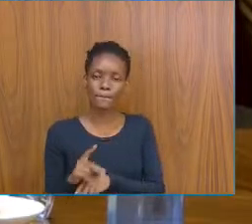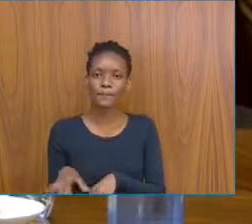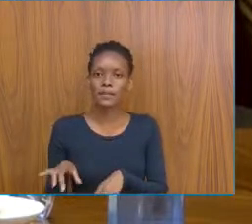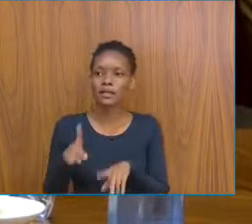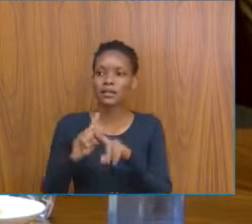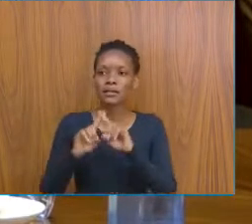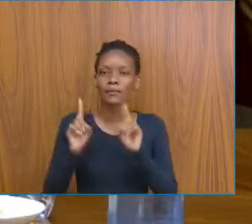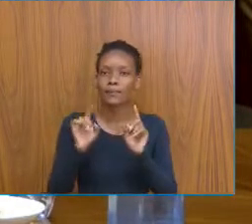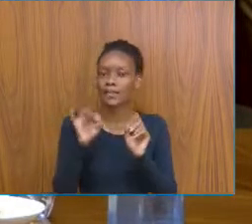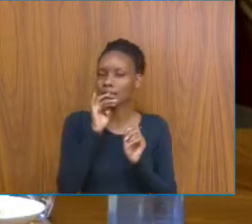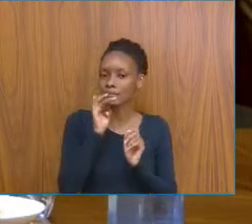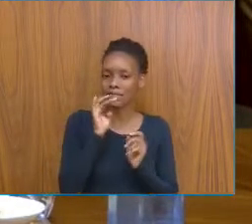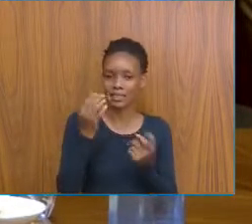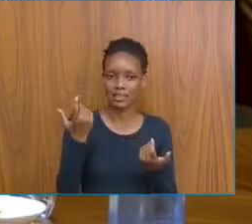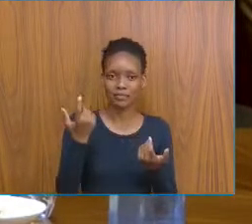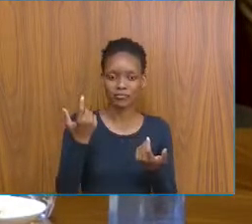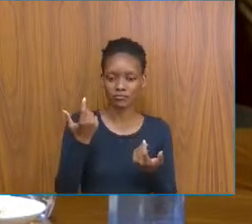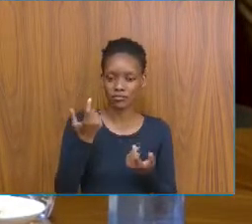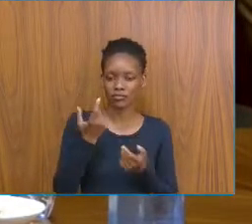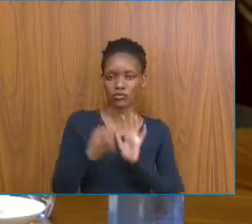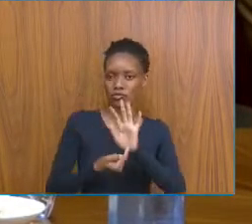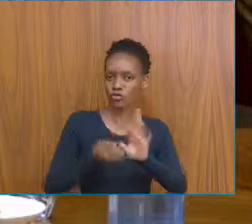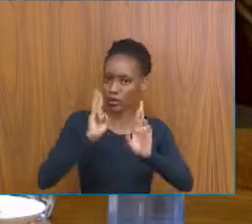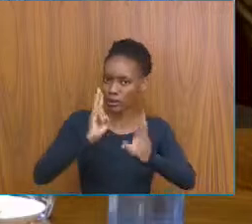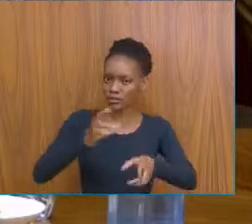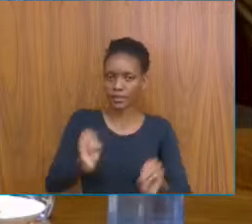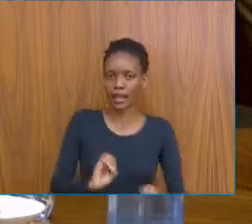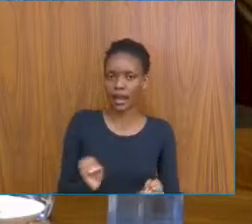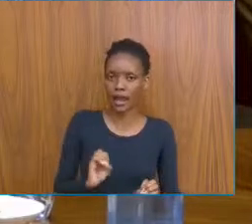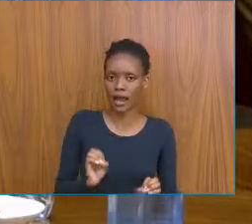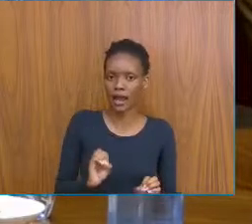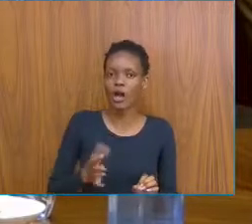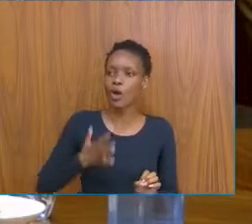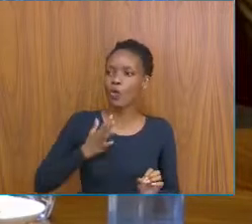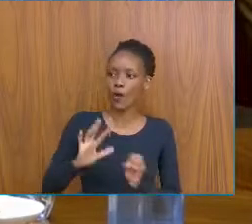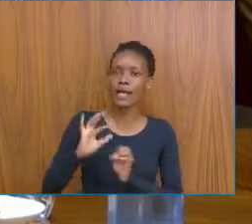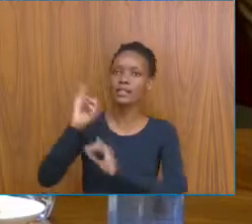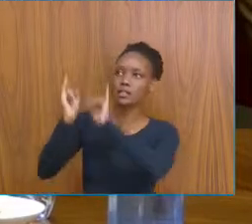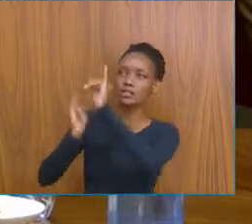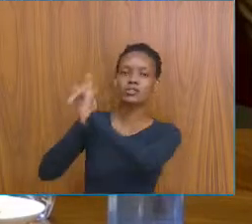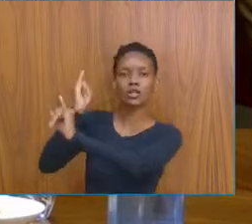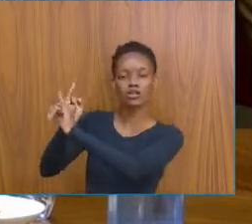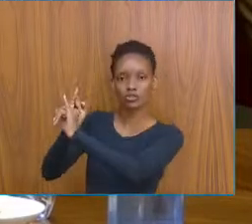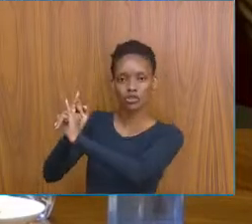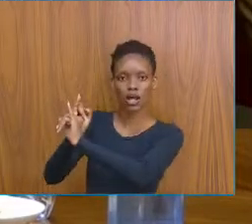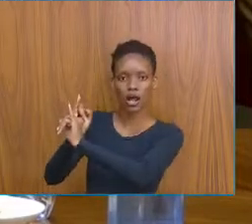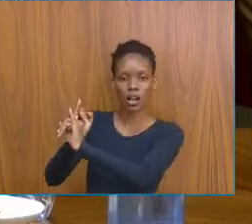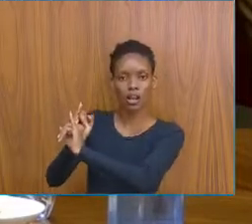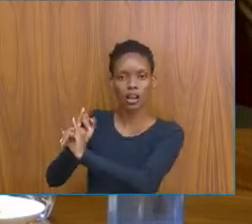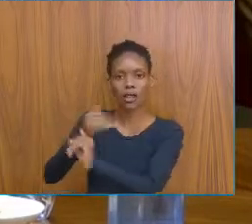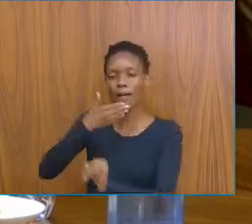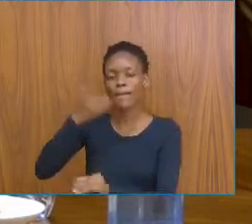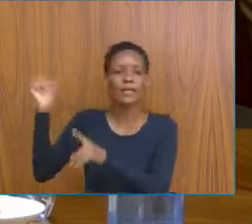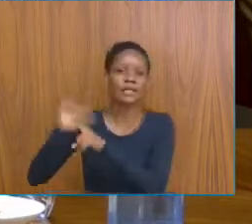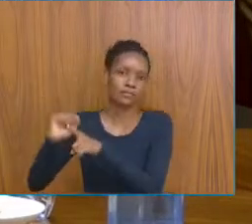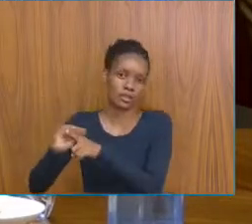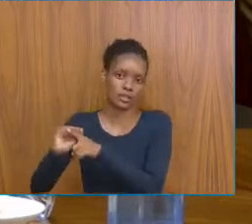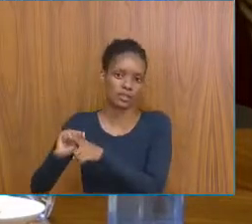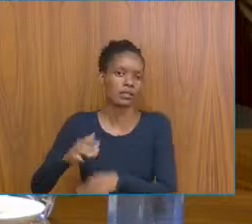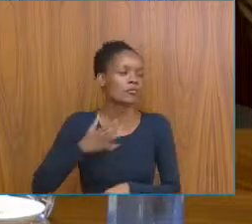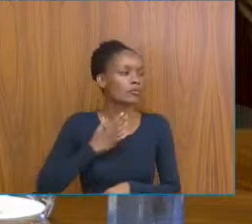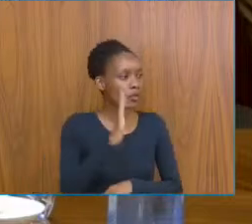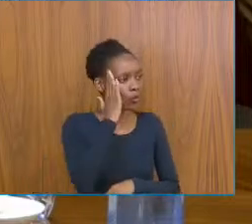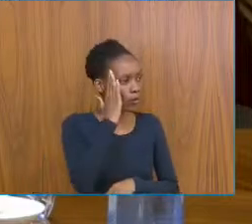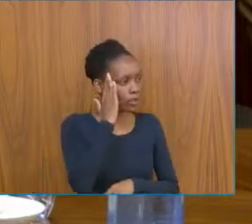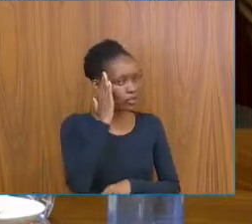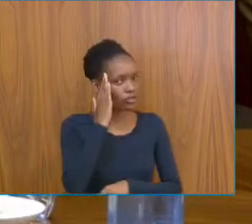the sovereignty of the country, but to seek an international best practice. So I'm just checking with the IEC, are there any best practices